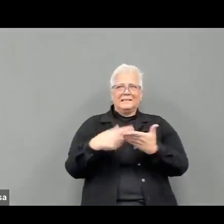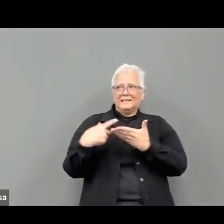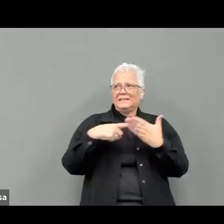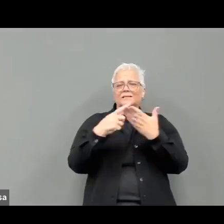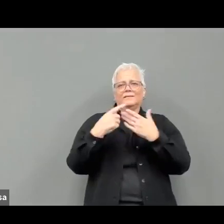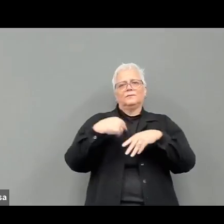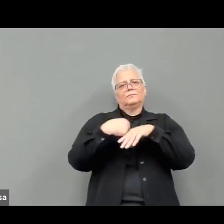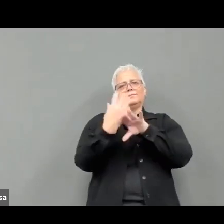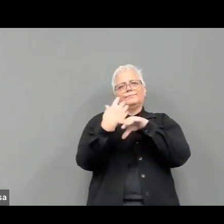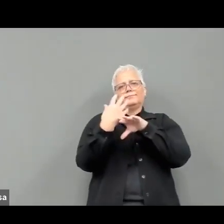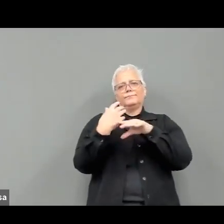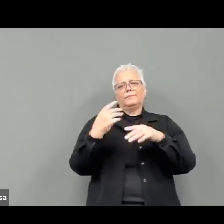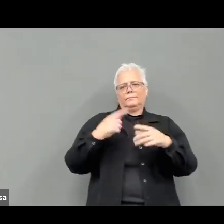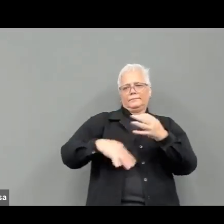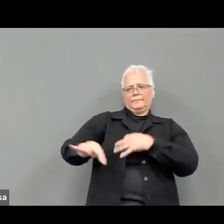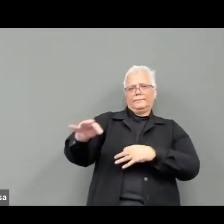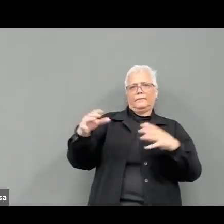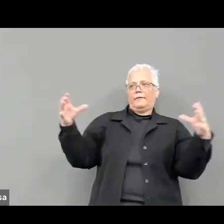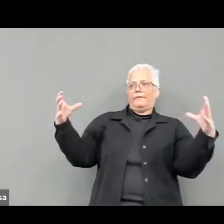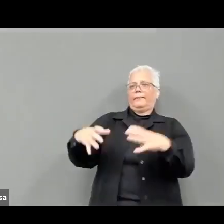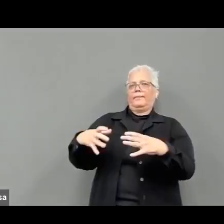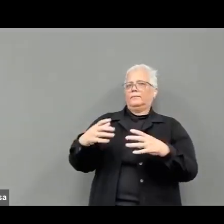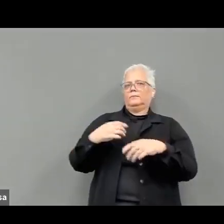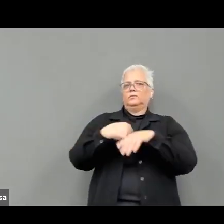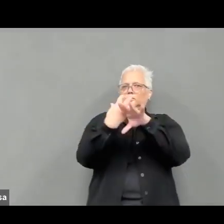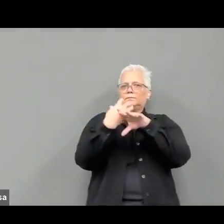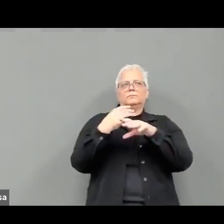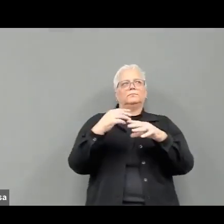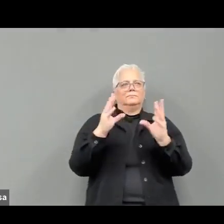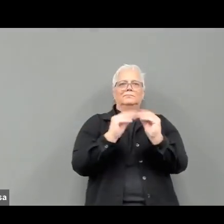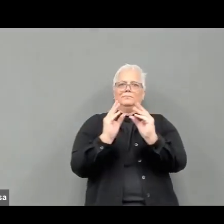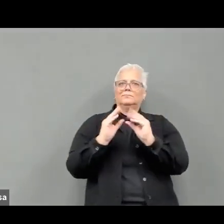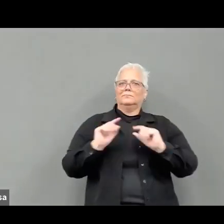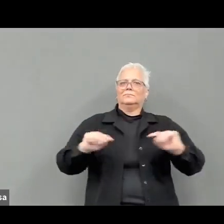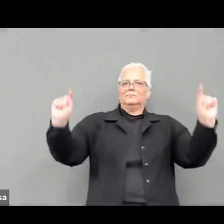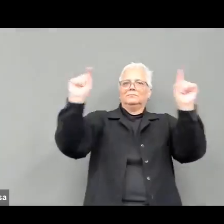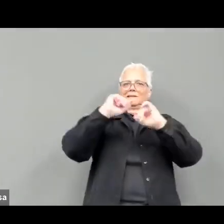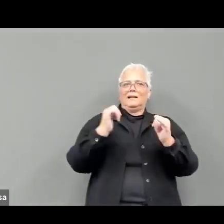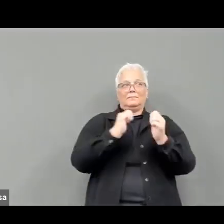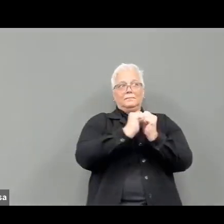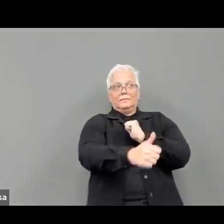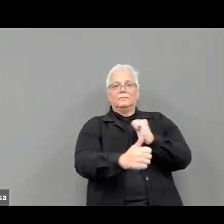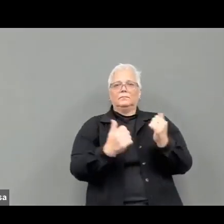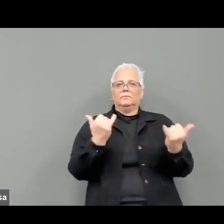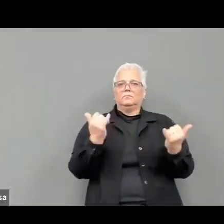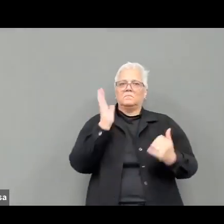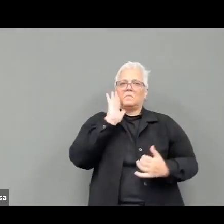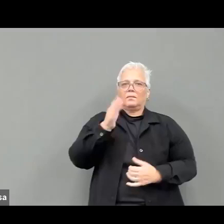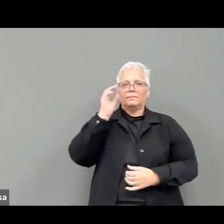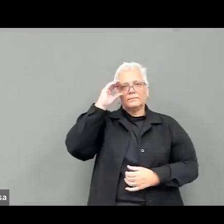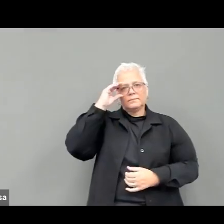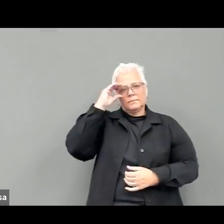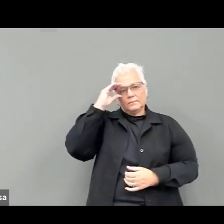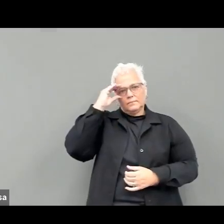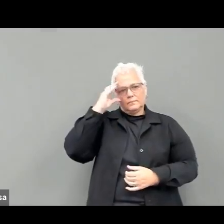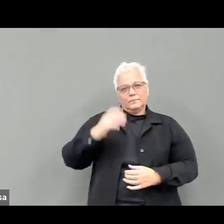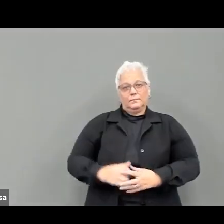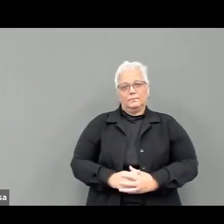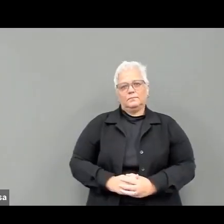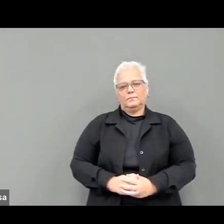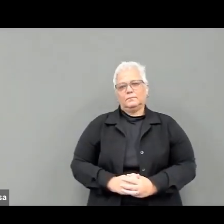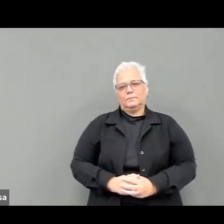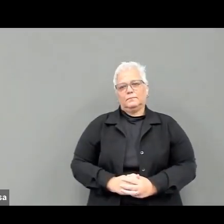an emergency rental assistance program manager to oversee a new program that's being developed that'll